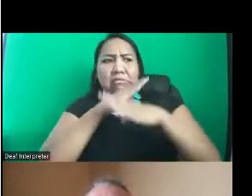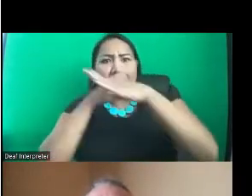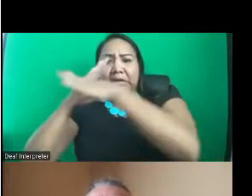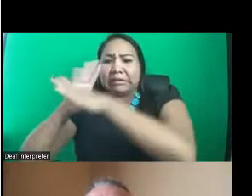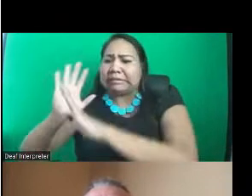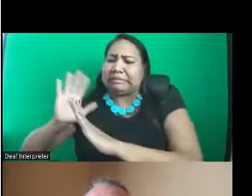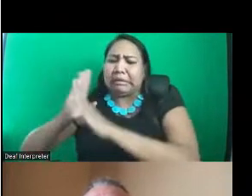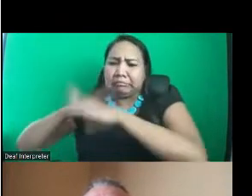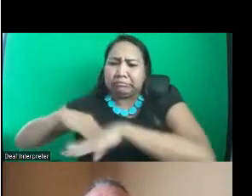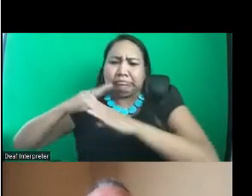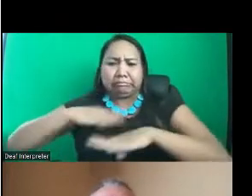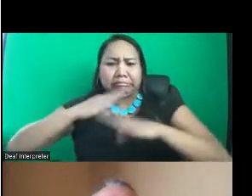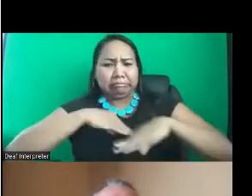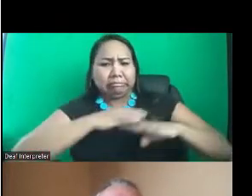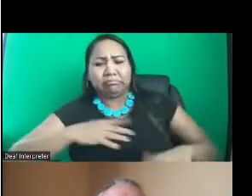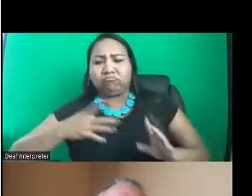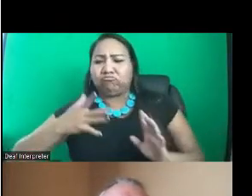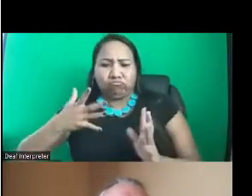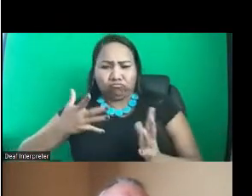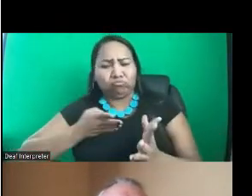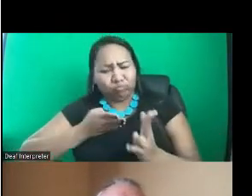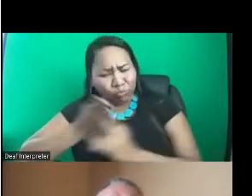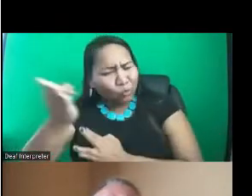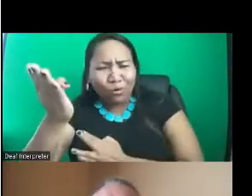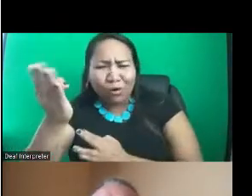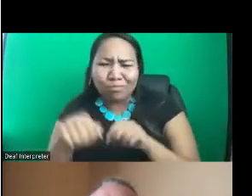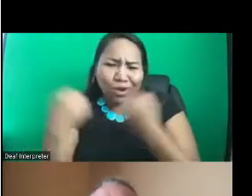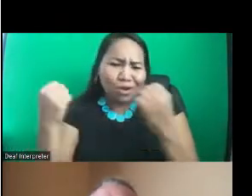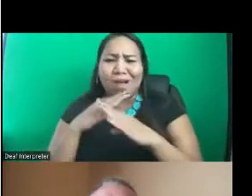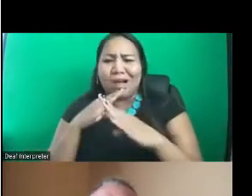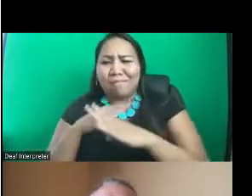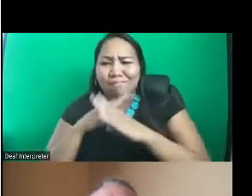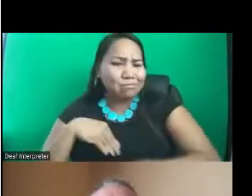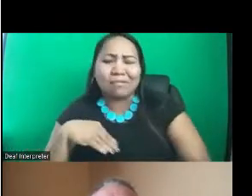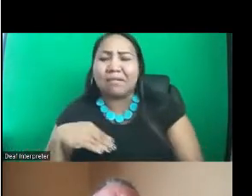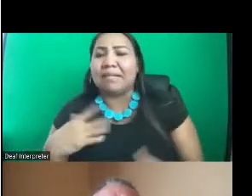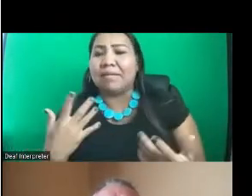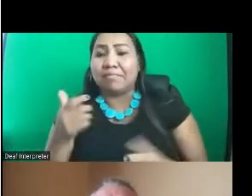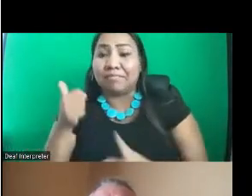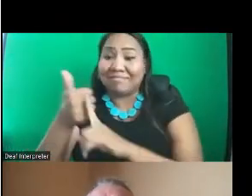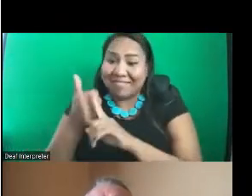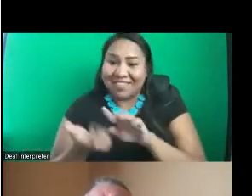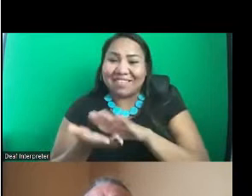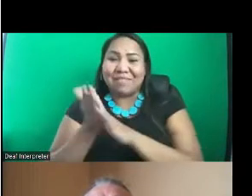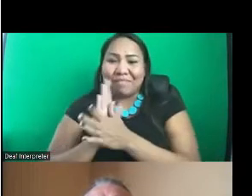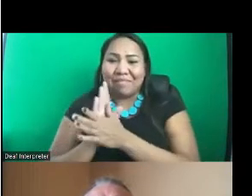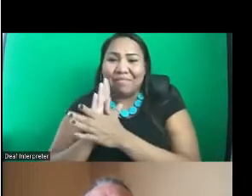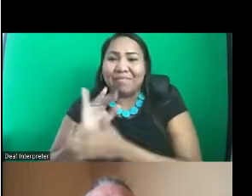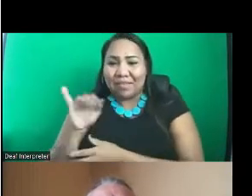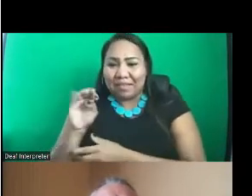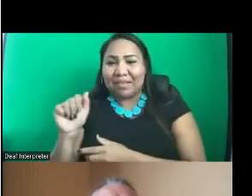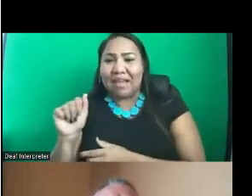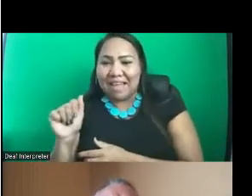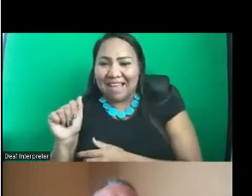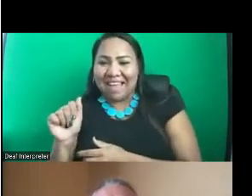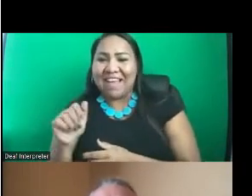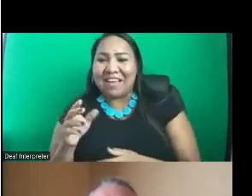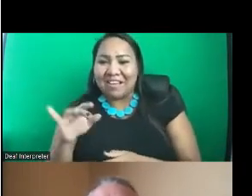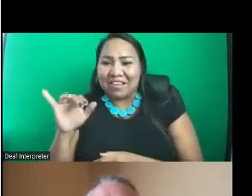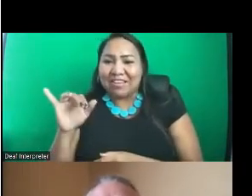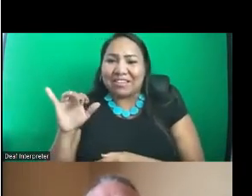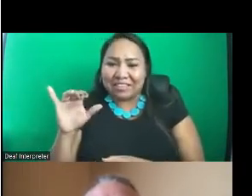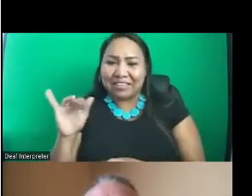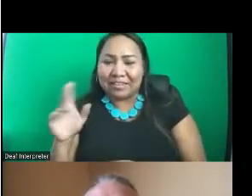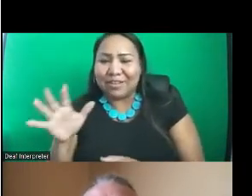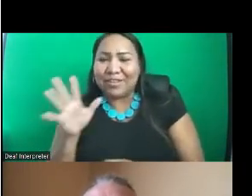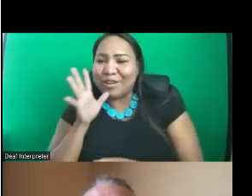And she's almost like an Ina to all of her students, an Unchi, a grandmother. And that is the Lakota way. So Palamia,